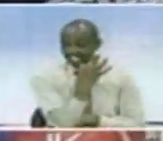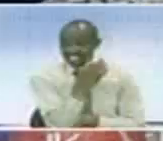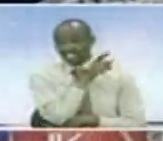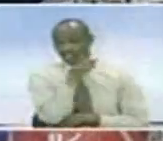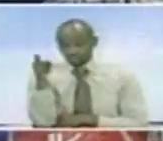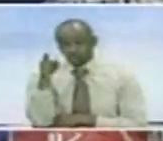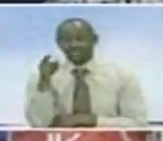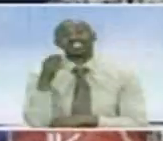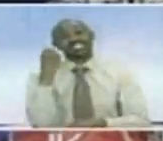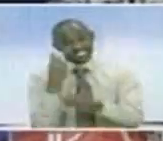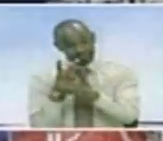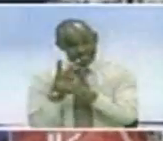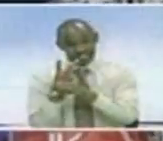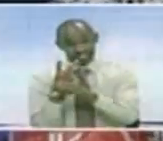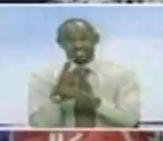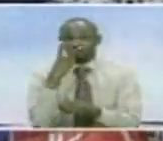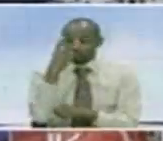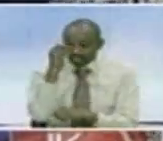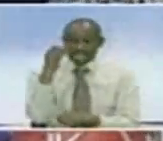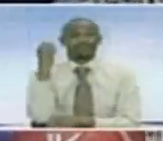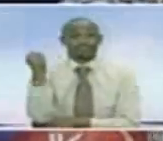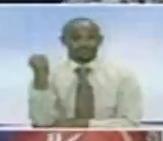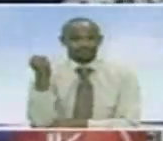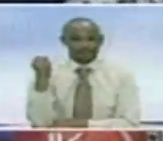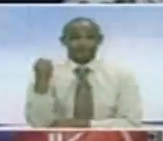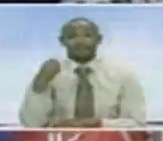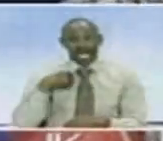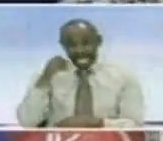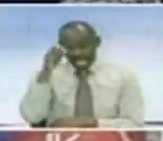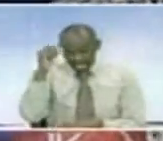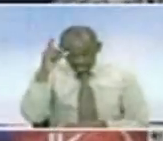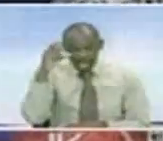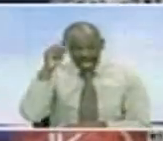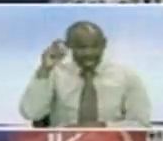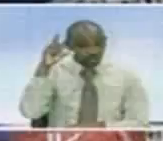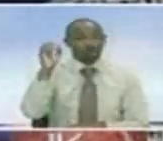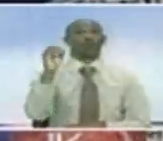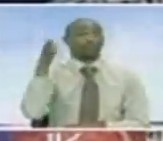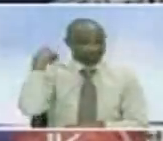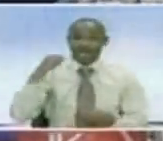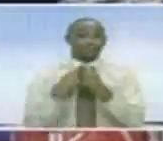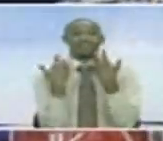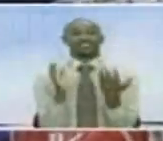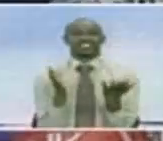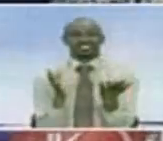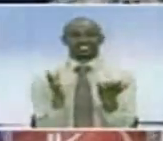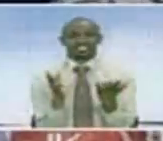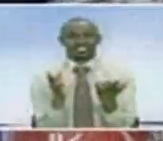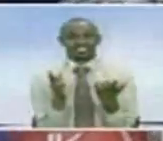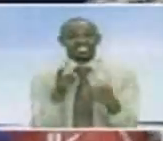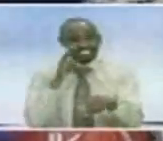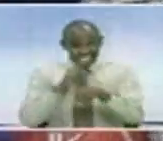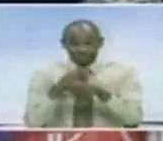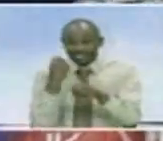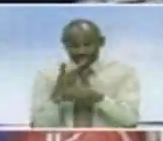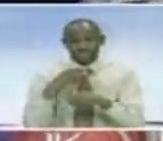January 2003 to December 2005. Okay. Anglo leasing had already come up. And it's that December